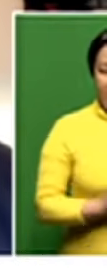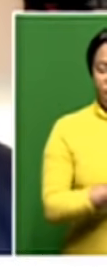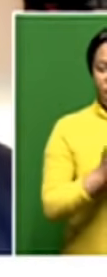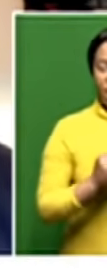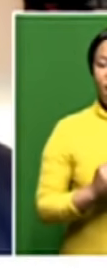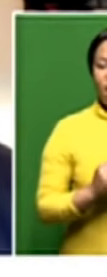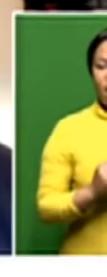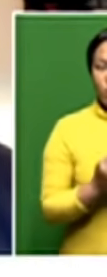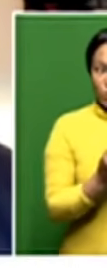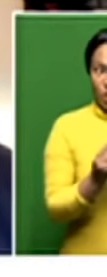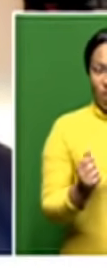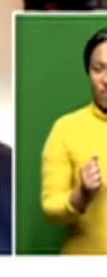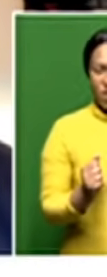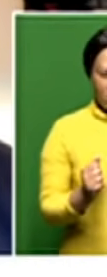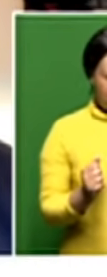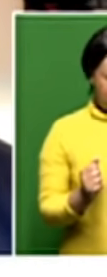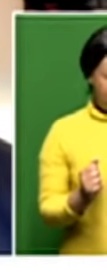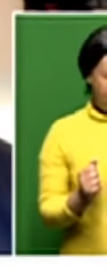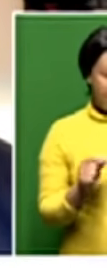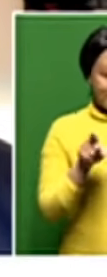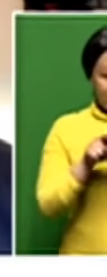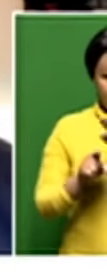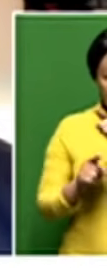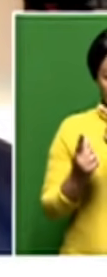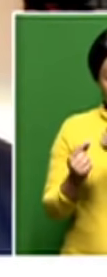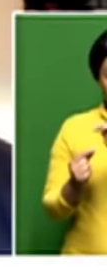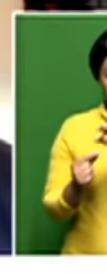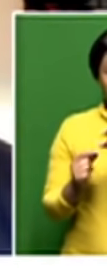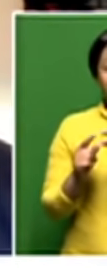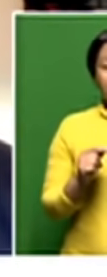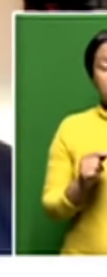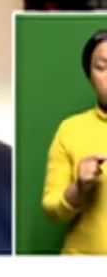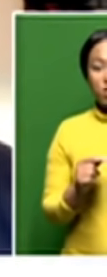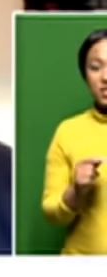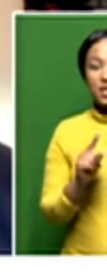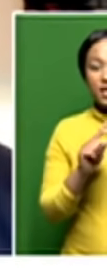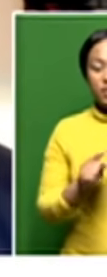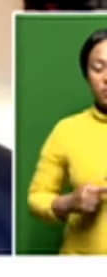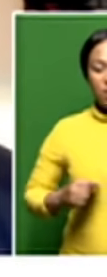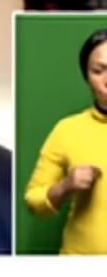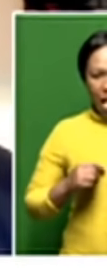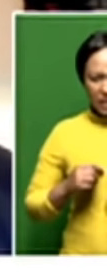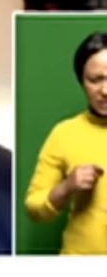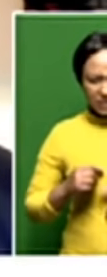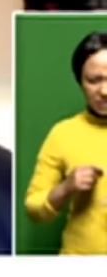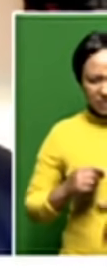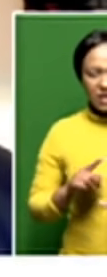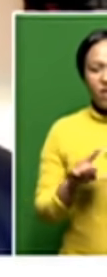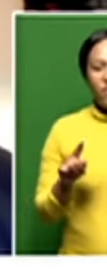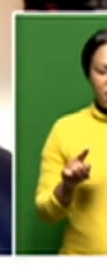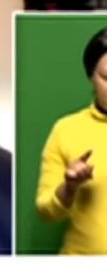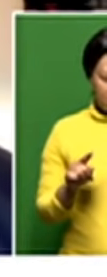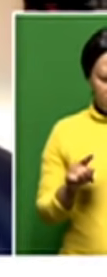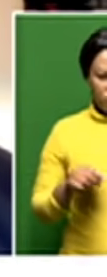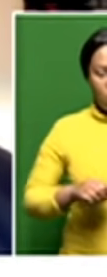I mean, we do remember, and all of us do, and certainly you do, is the whole issue around the listeriosis. 200 people died subsequently, and your handling